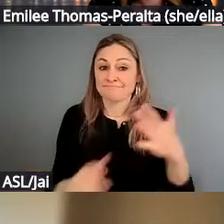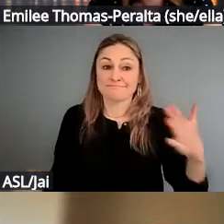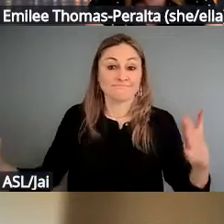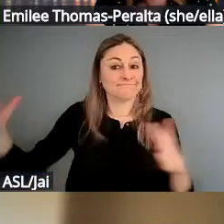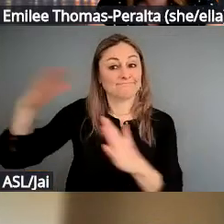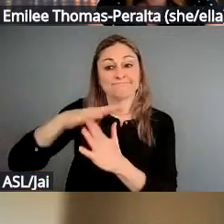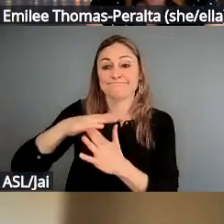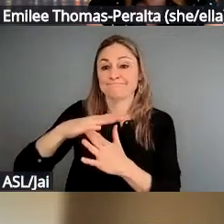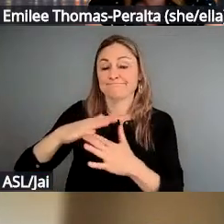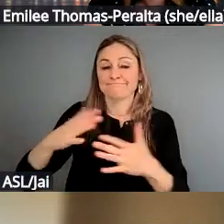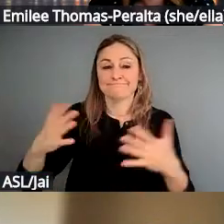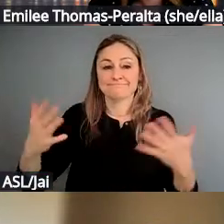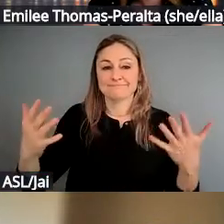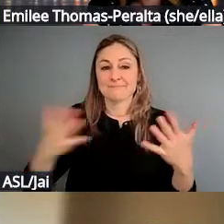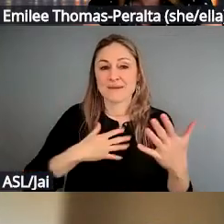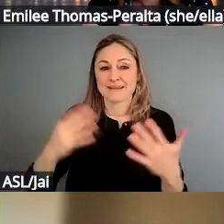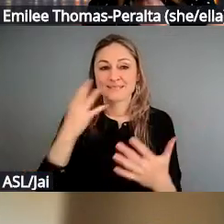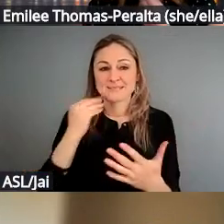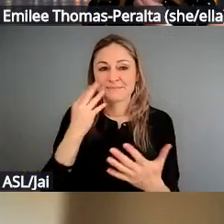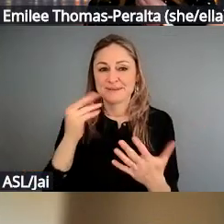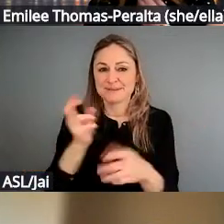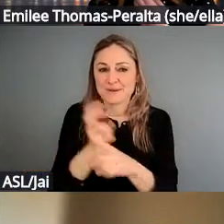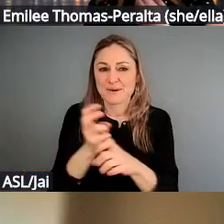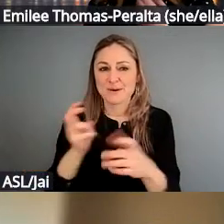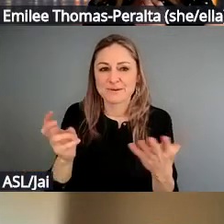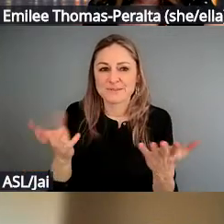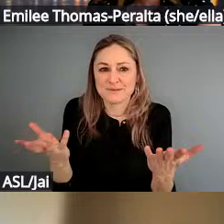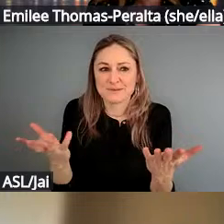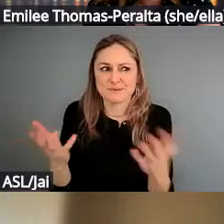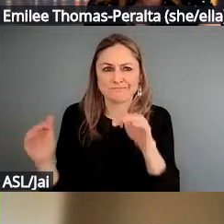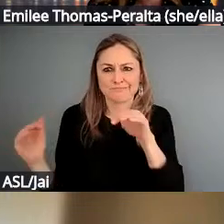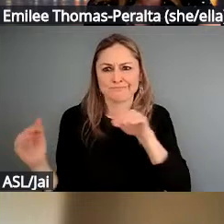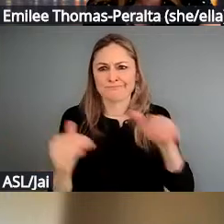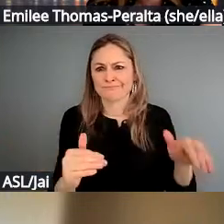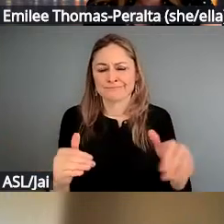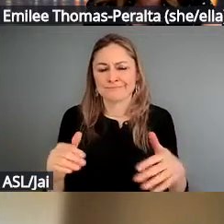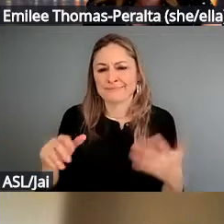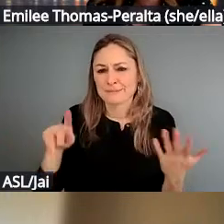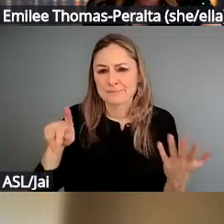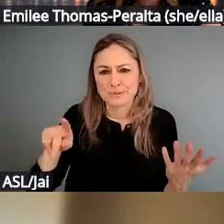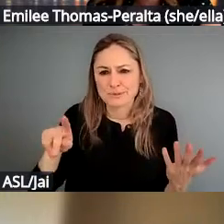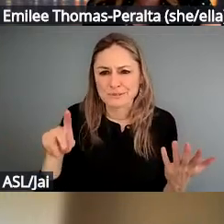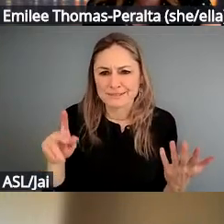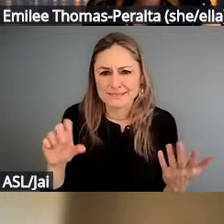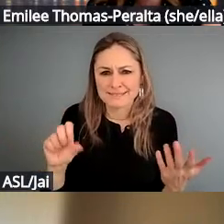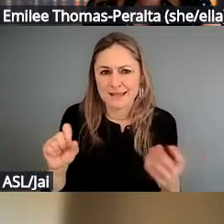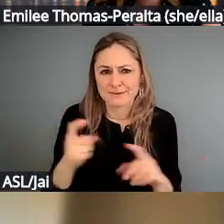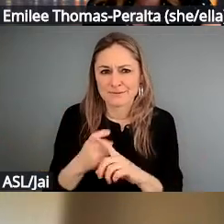my experience. I think it's hard to ever beat the view of Puget Sound from West Seattle.